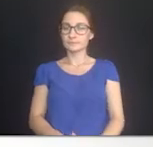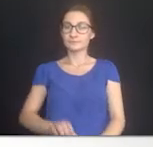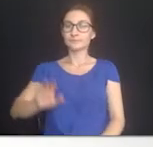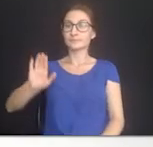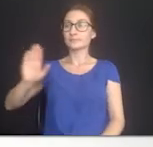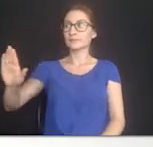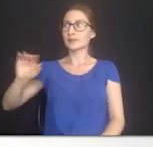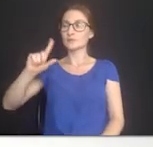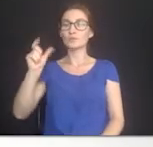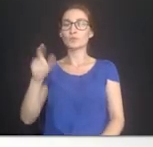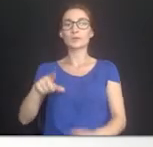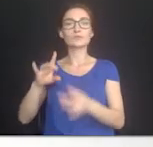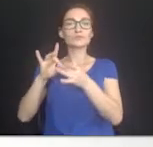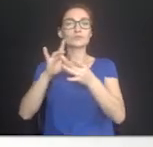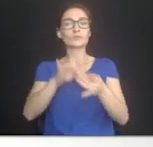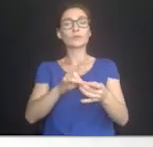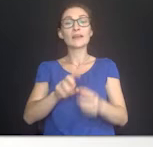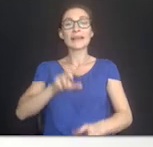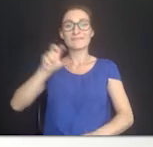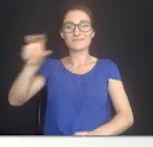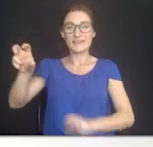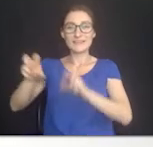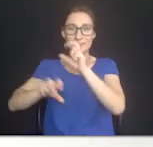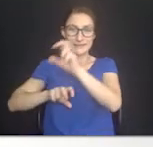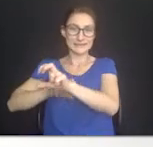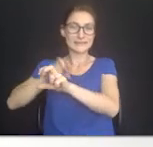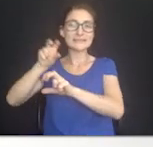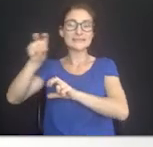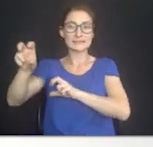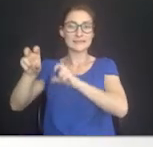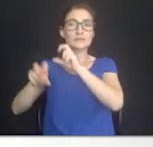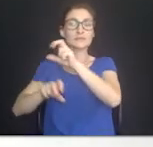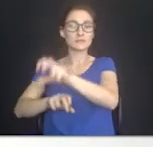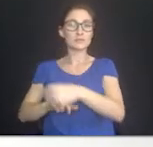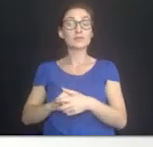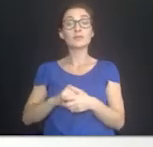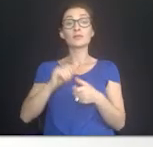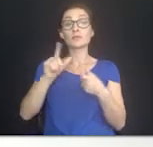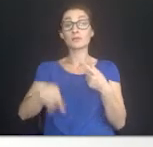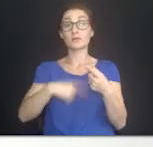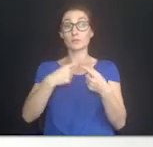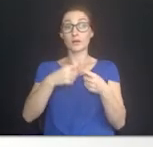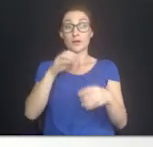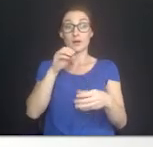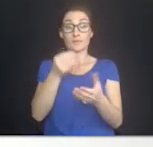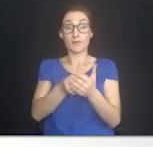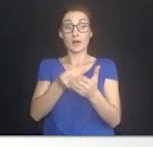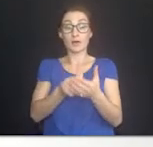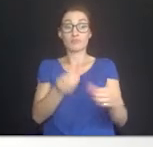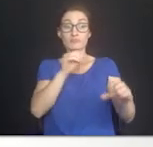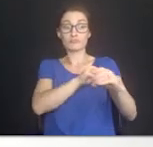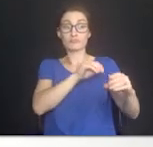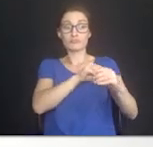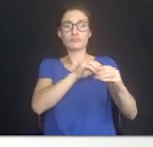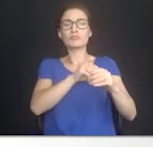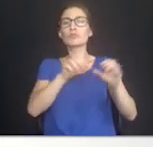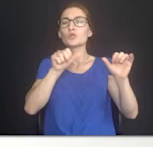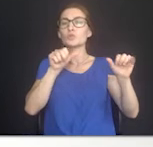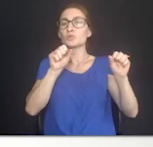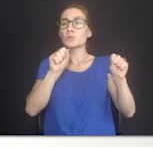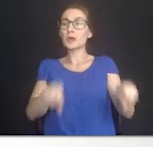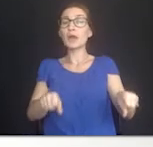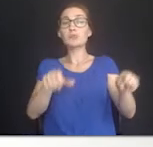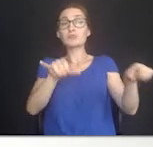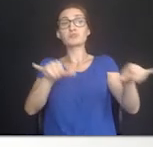the investments, right? When you put money in that account, you can treat it like a bank account and put it in like a savings type structure, or you can invest